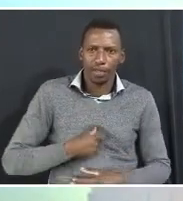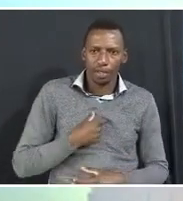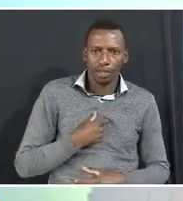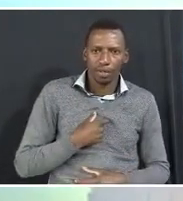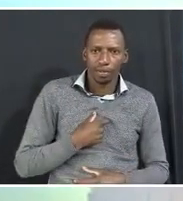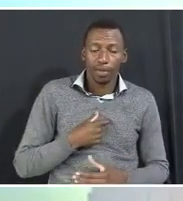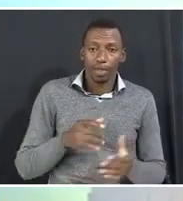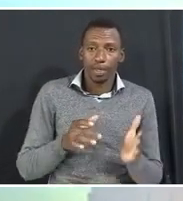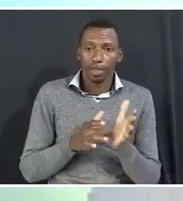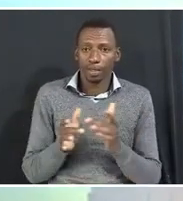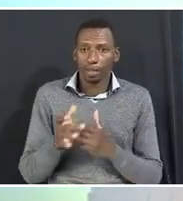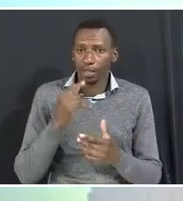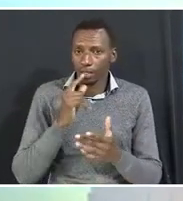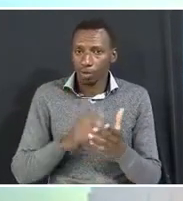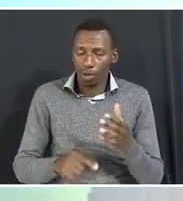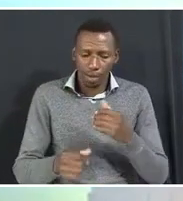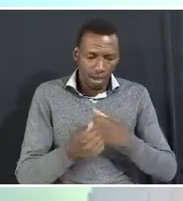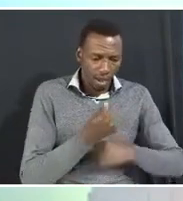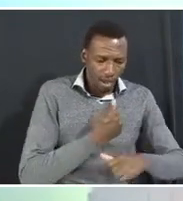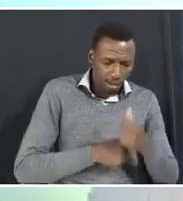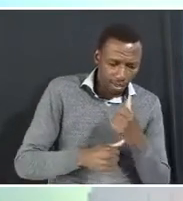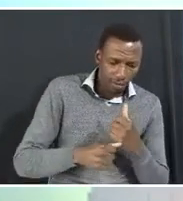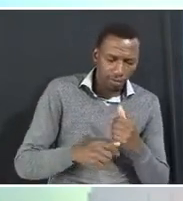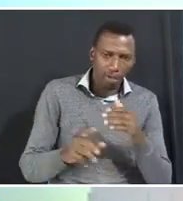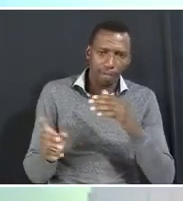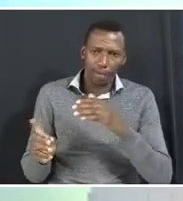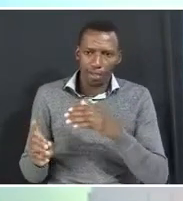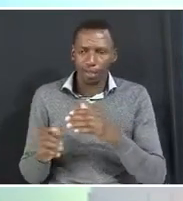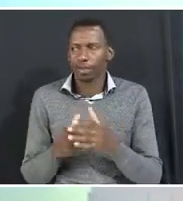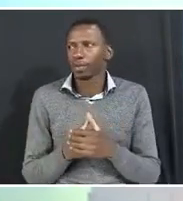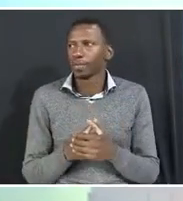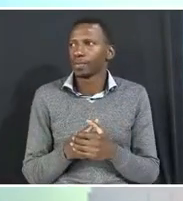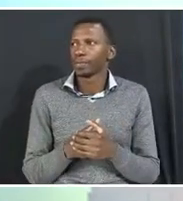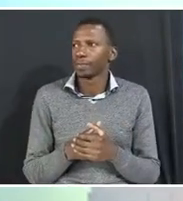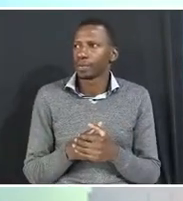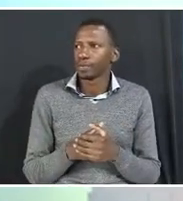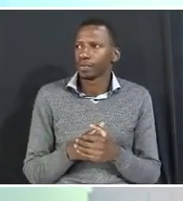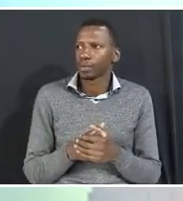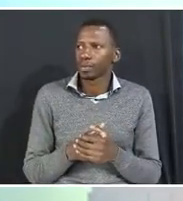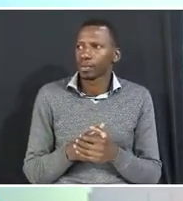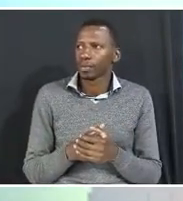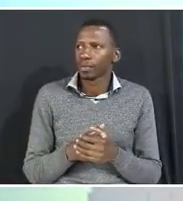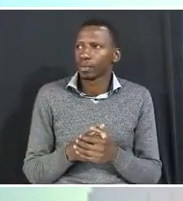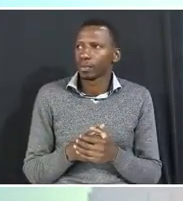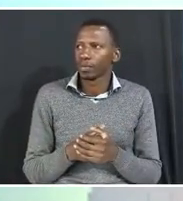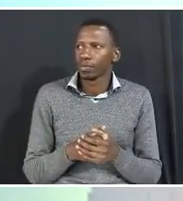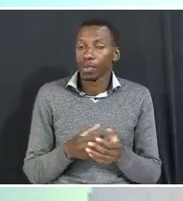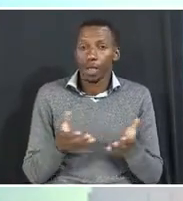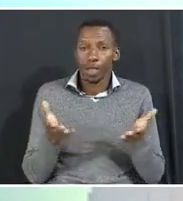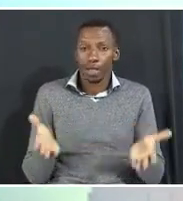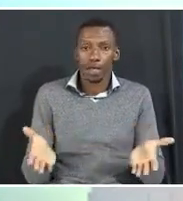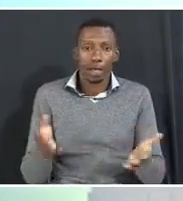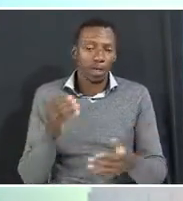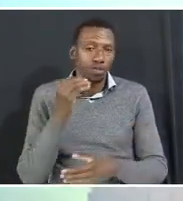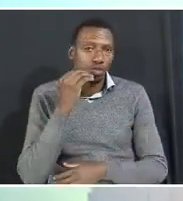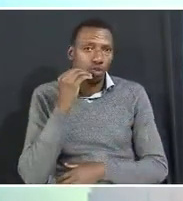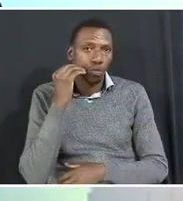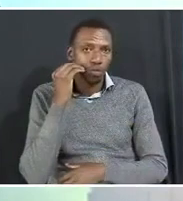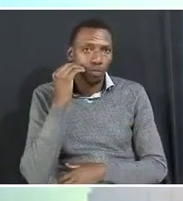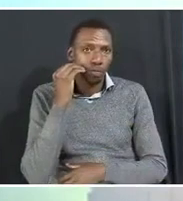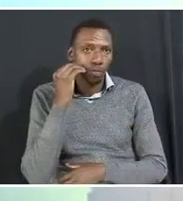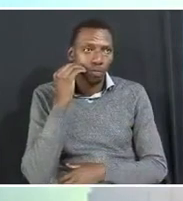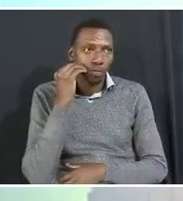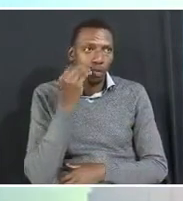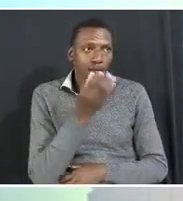the active ministry of those who are marginalized. You know, here at home, these